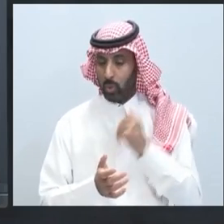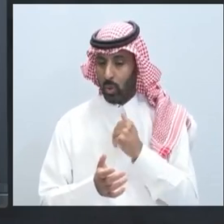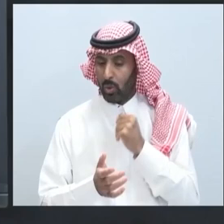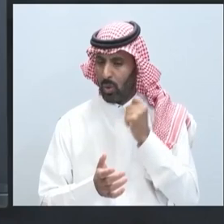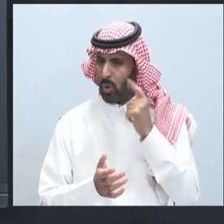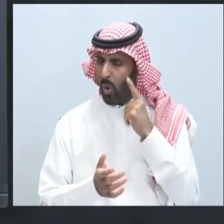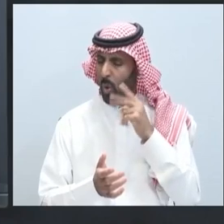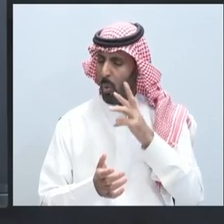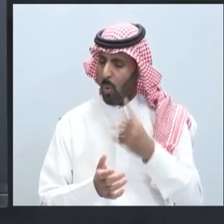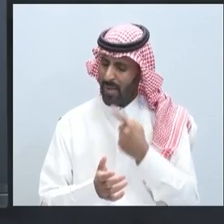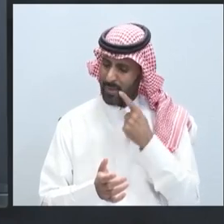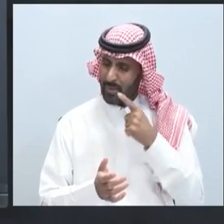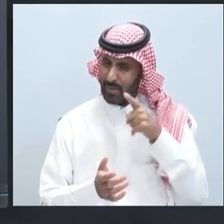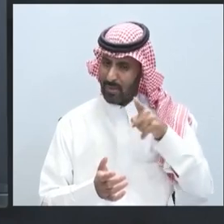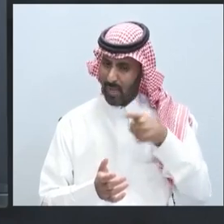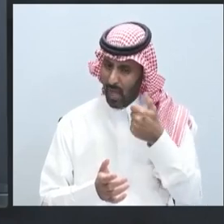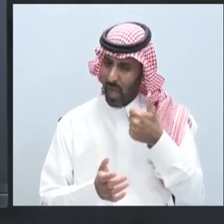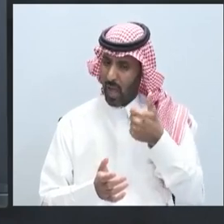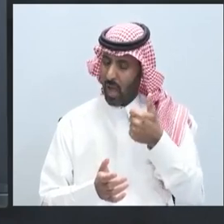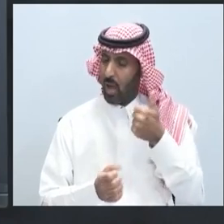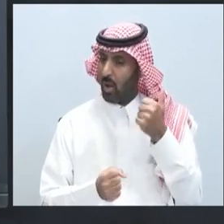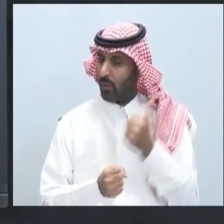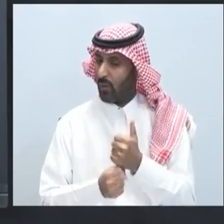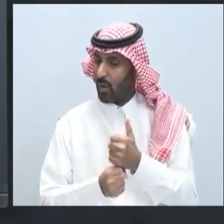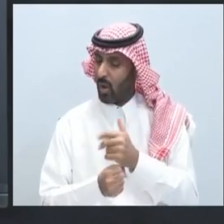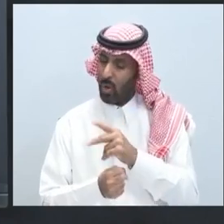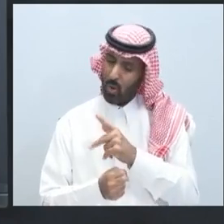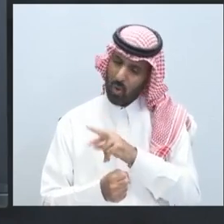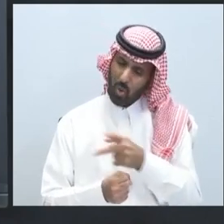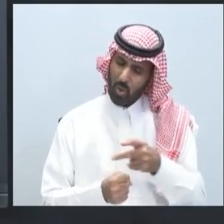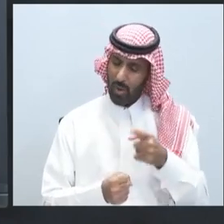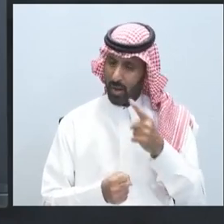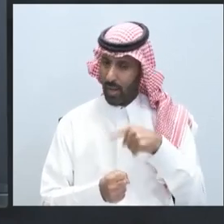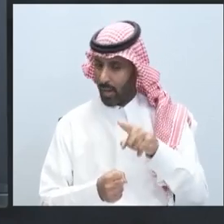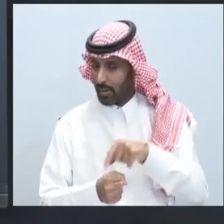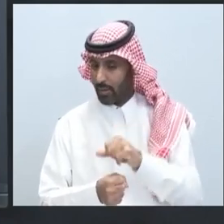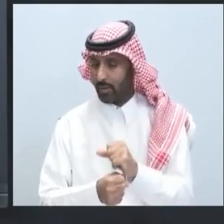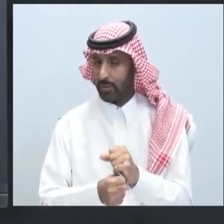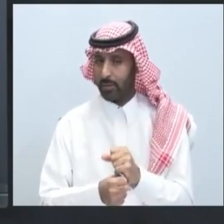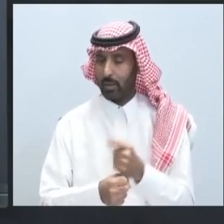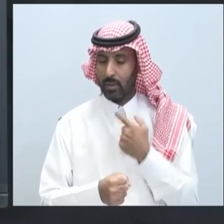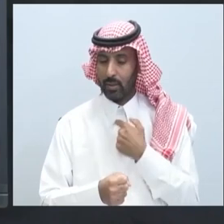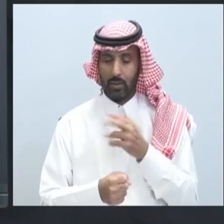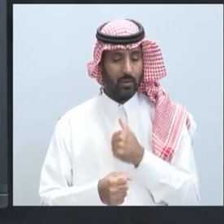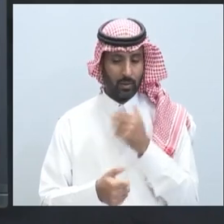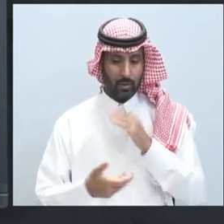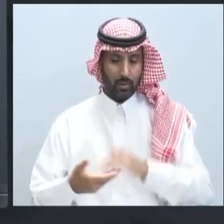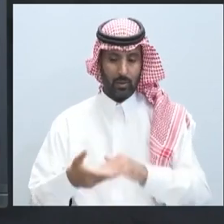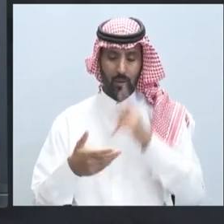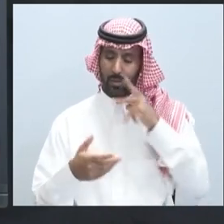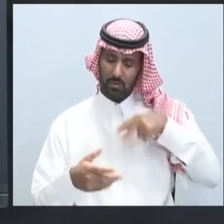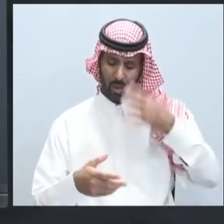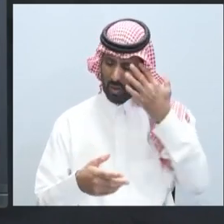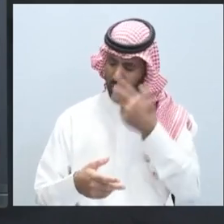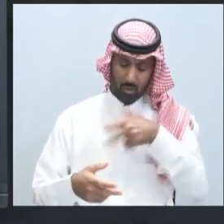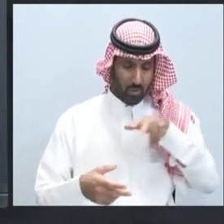correct attitude, what is the correct course of action to do here. So of course, Russ didn't help the man. He